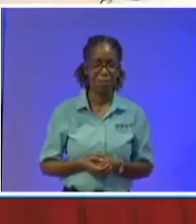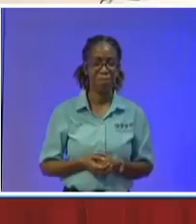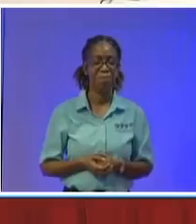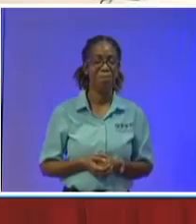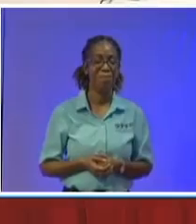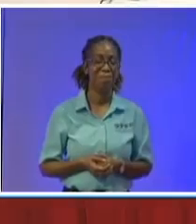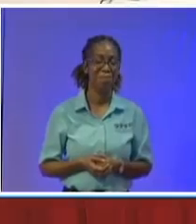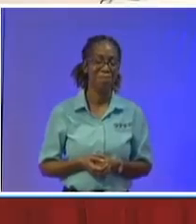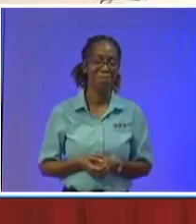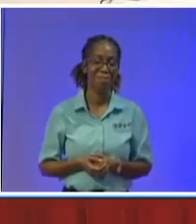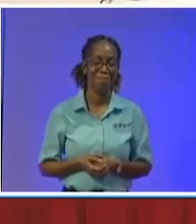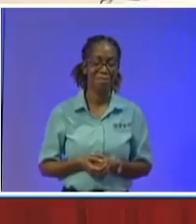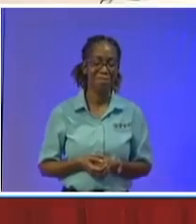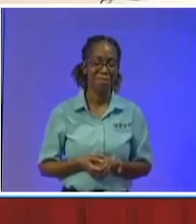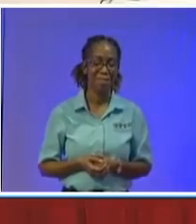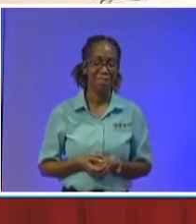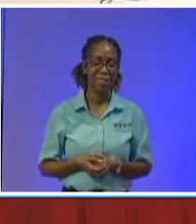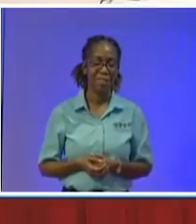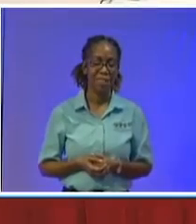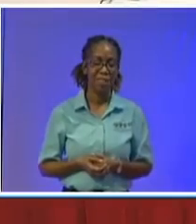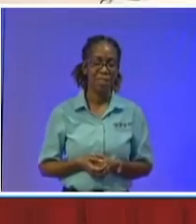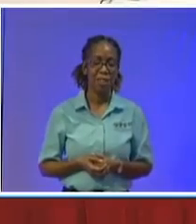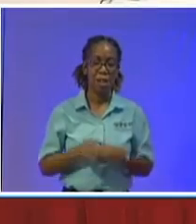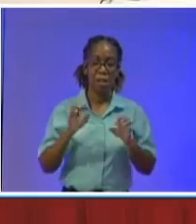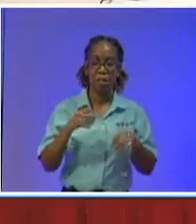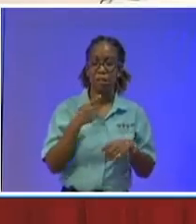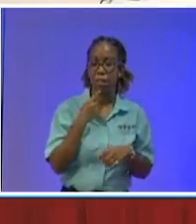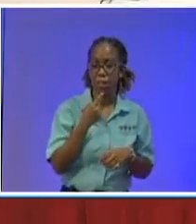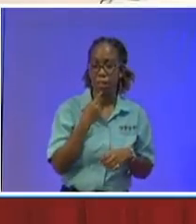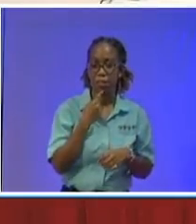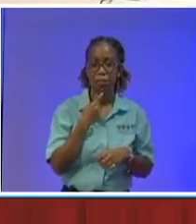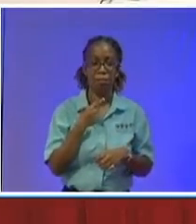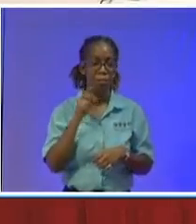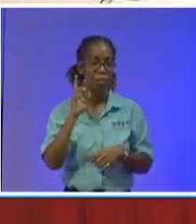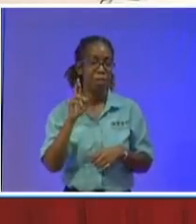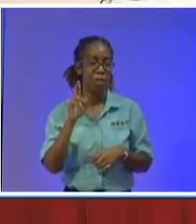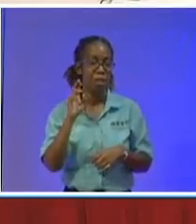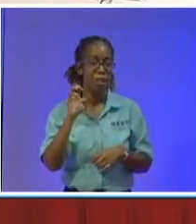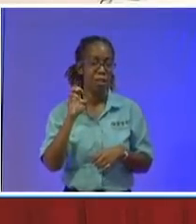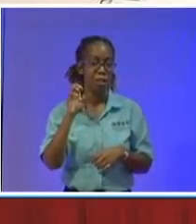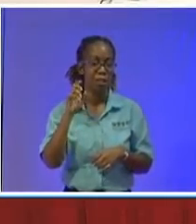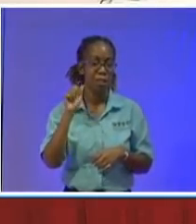this. Can you tell us what reactive means in a COVID-19 antibody test?